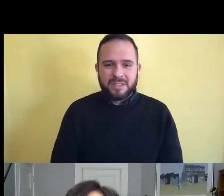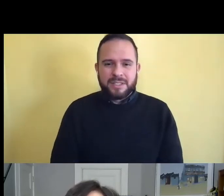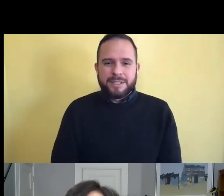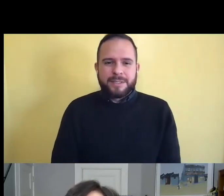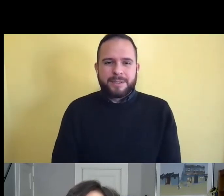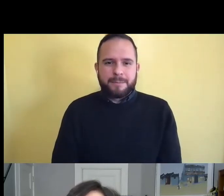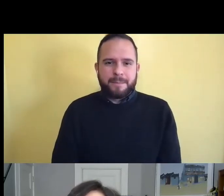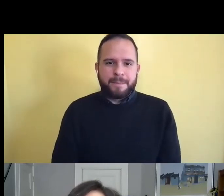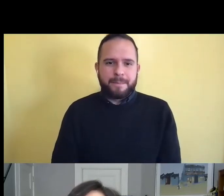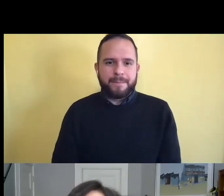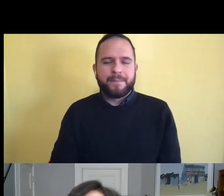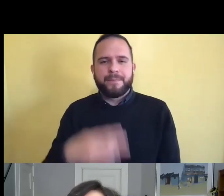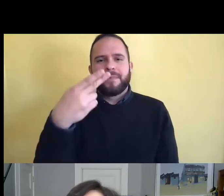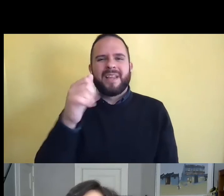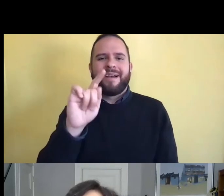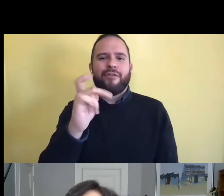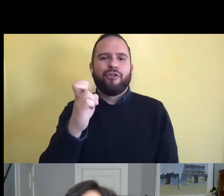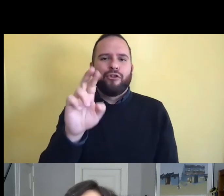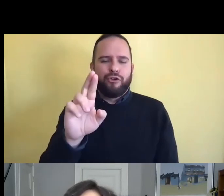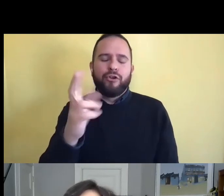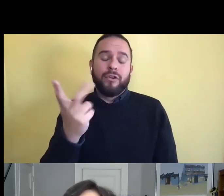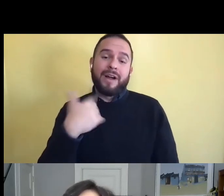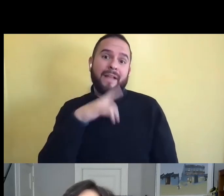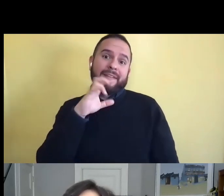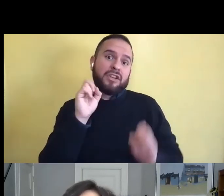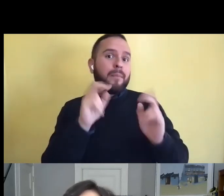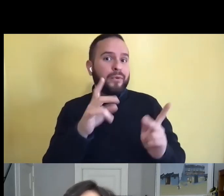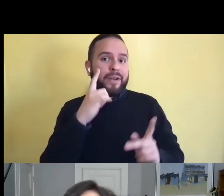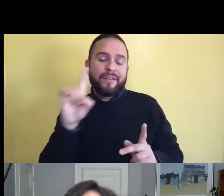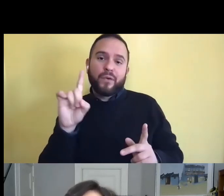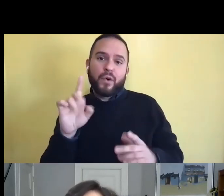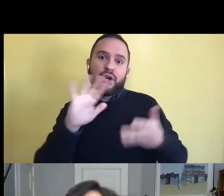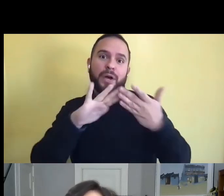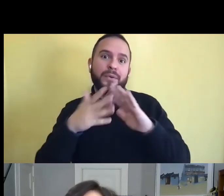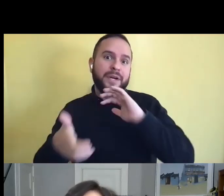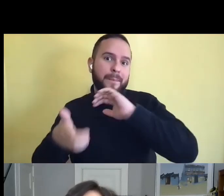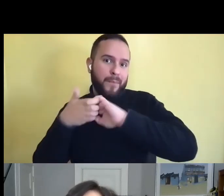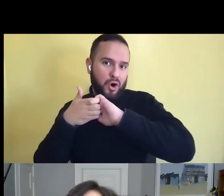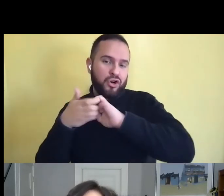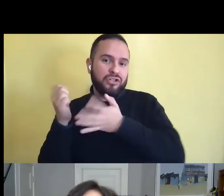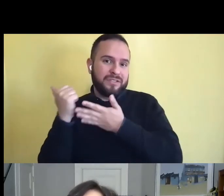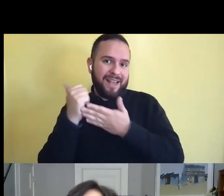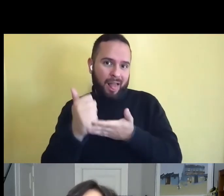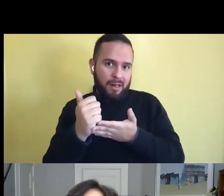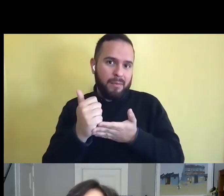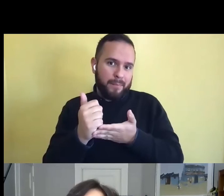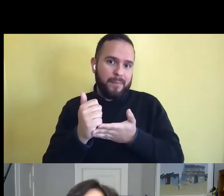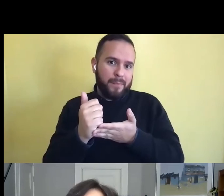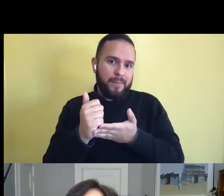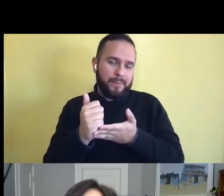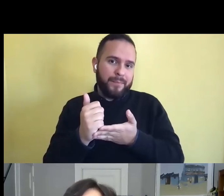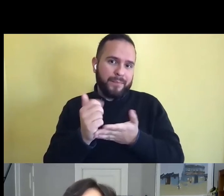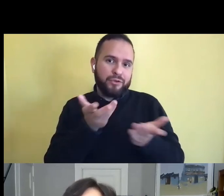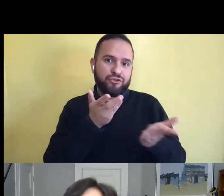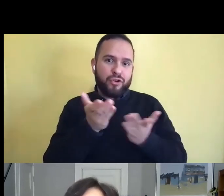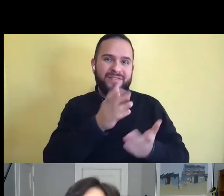It's certainly an opportunity for community partners to help in serving the disability community